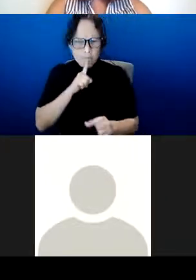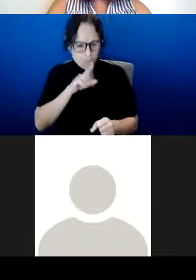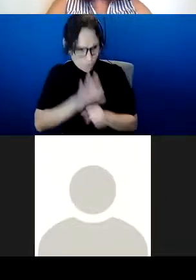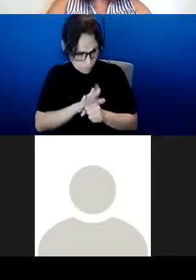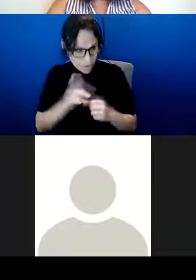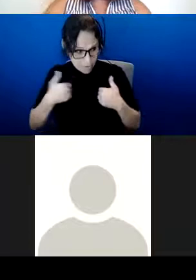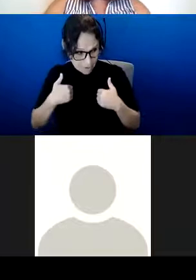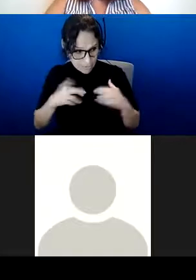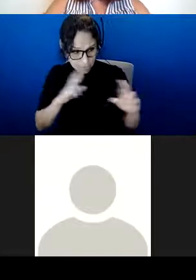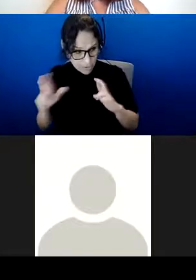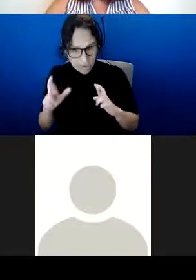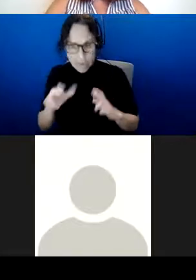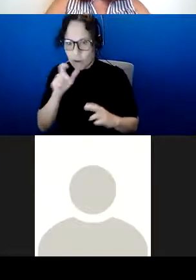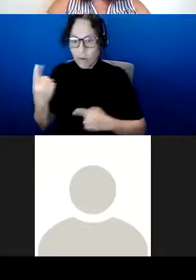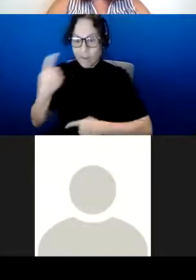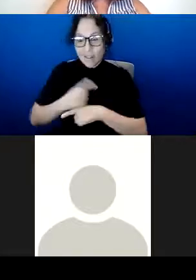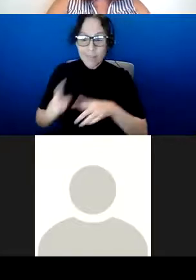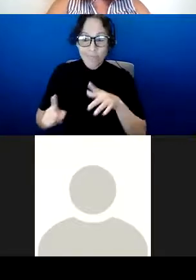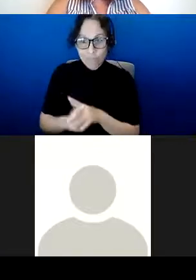of.